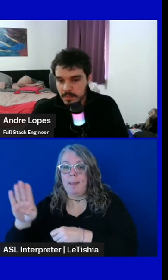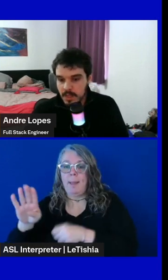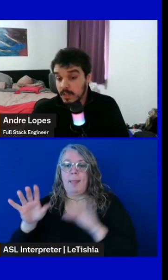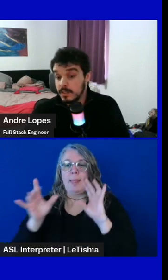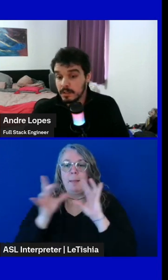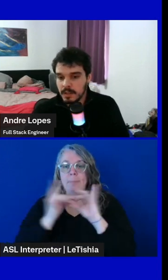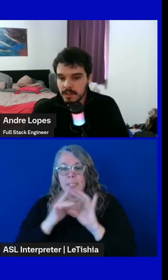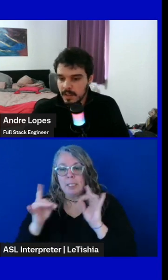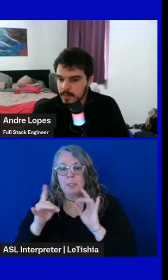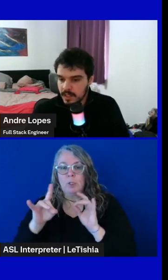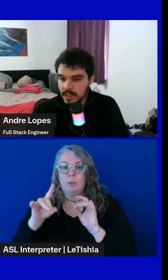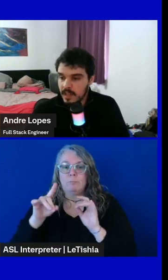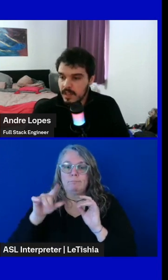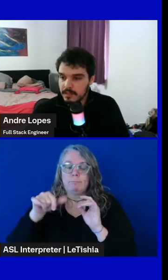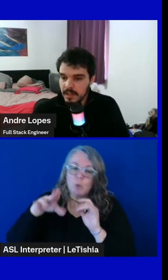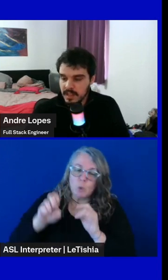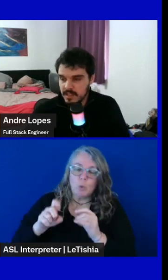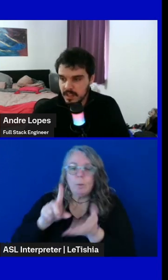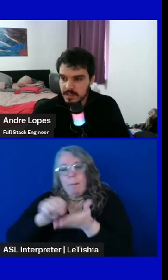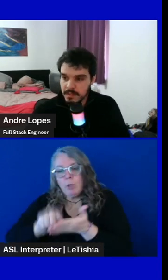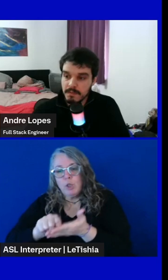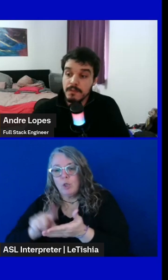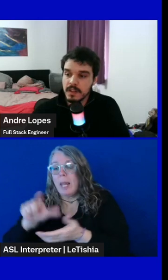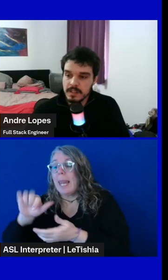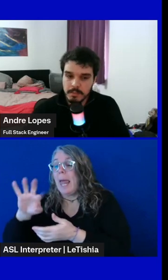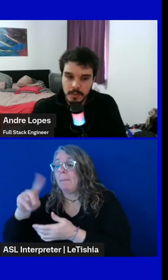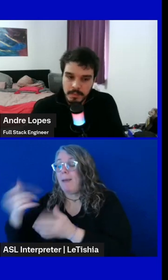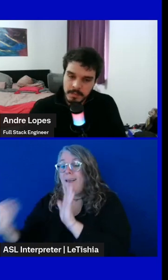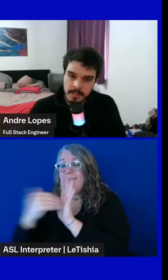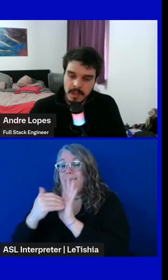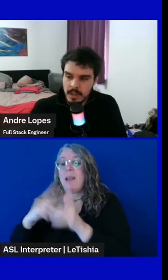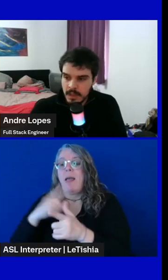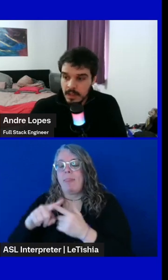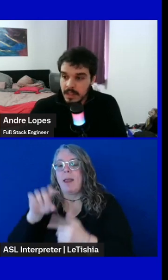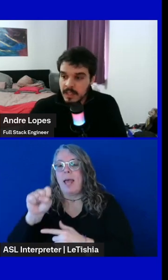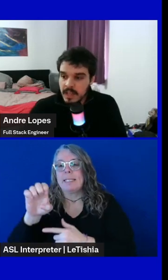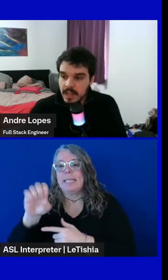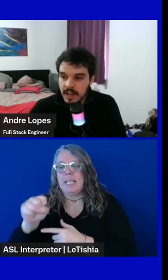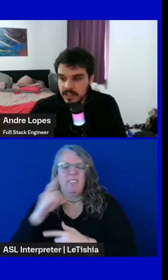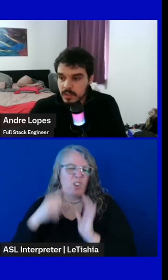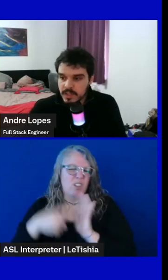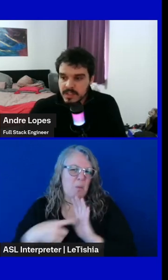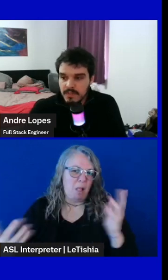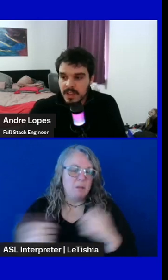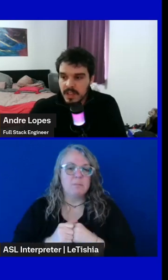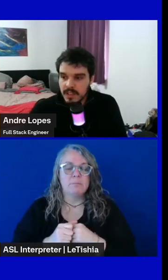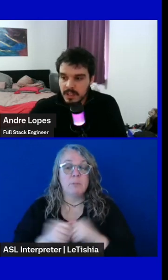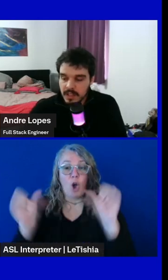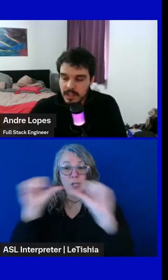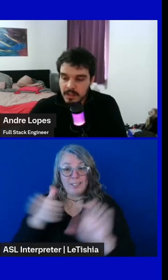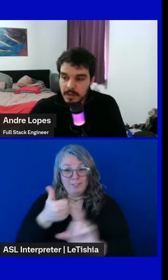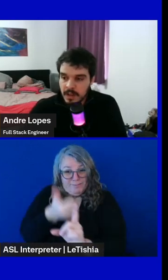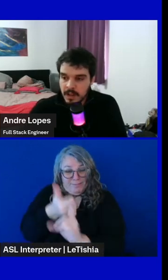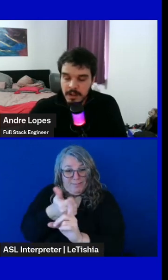publishers, another lambda, and SES, for example. The architecture itself